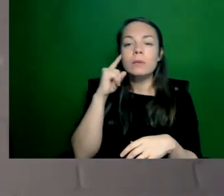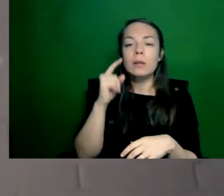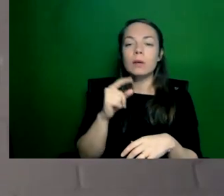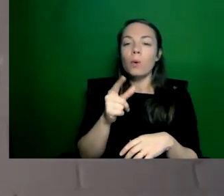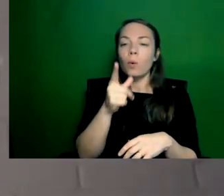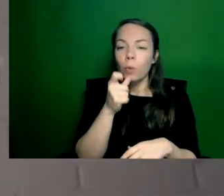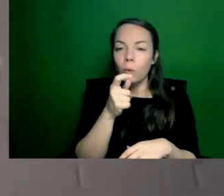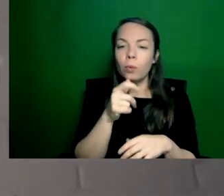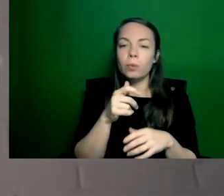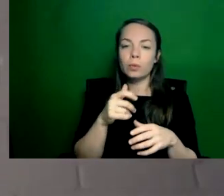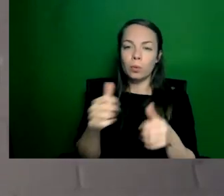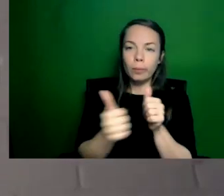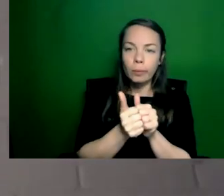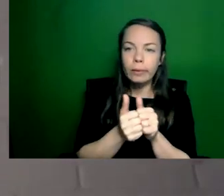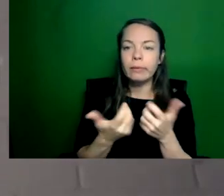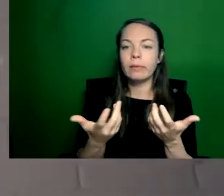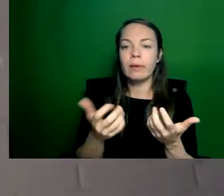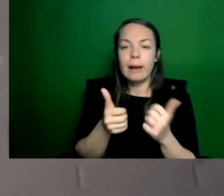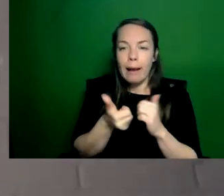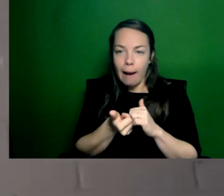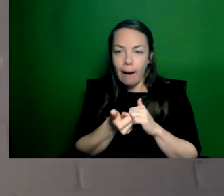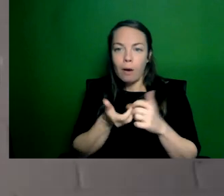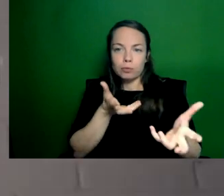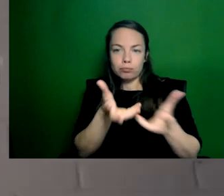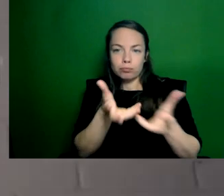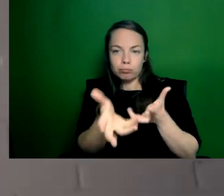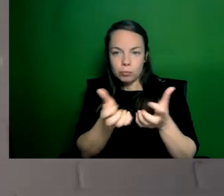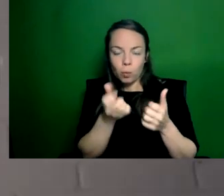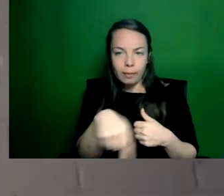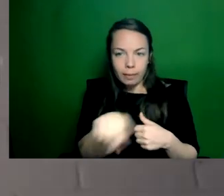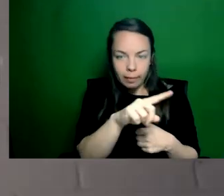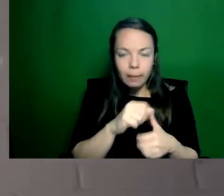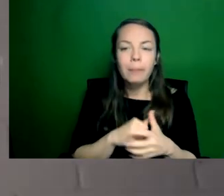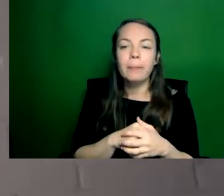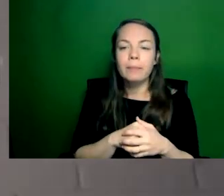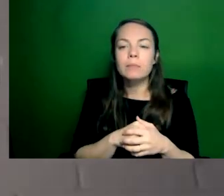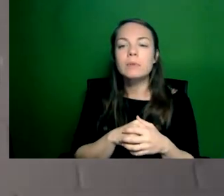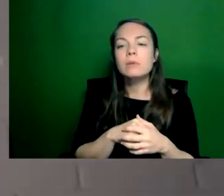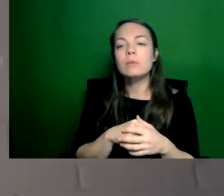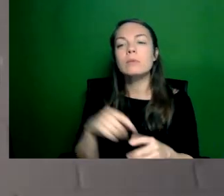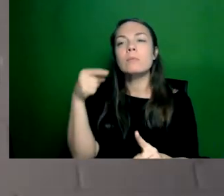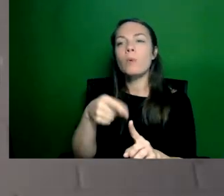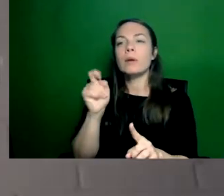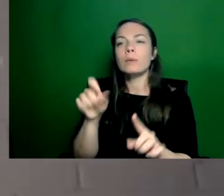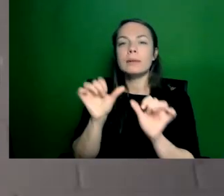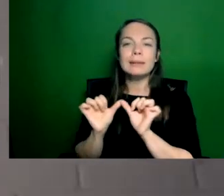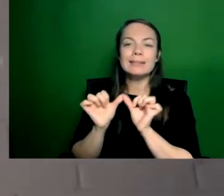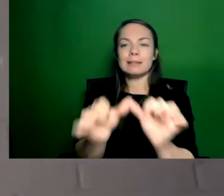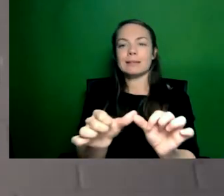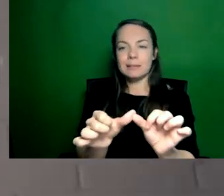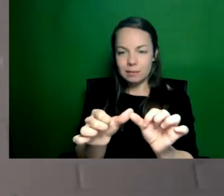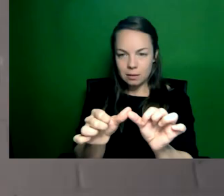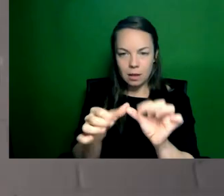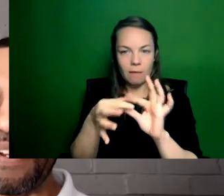them. And then that's how it gets going. And so you're creating this consistency of messaging that